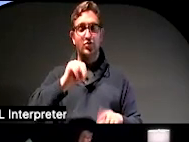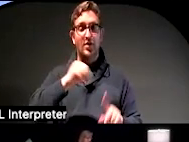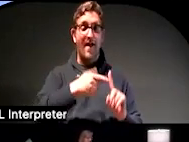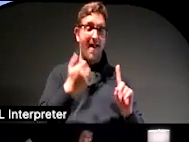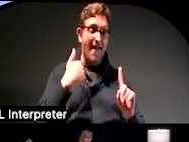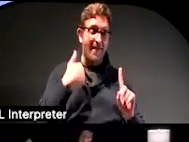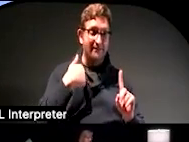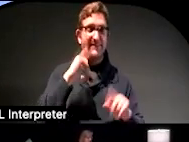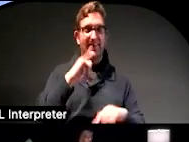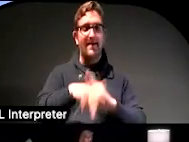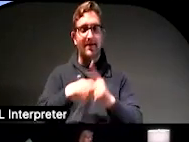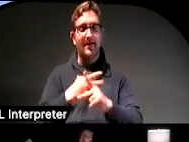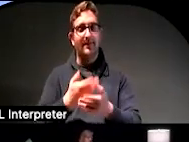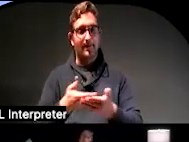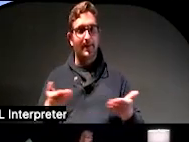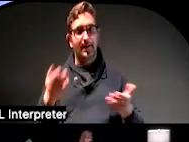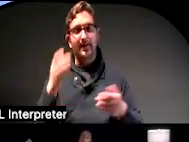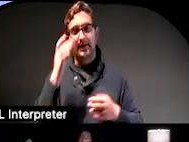things.